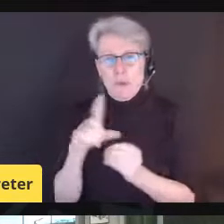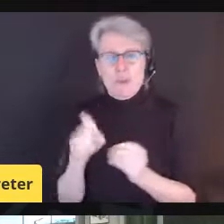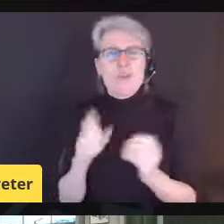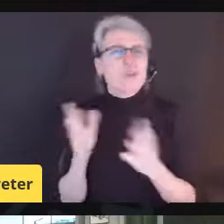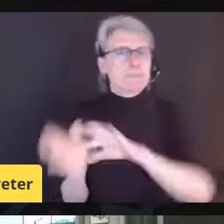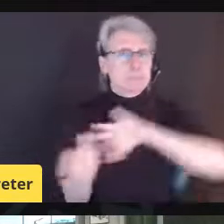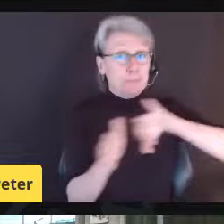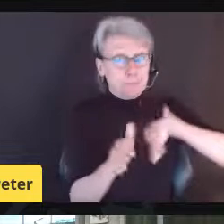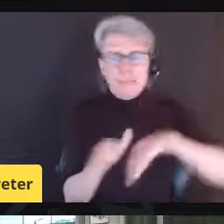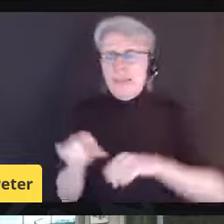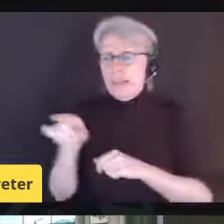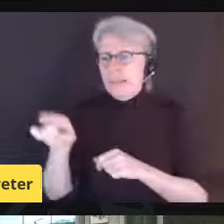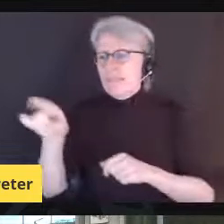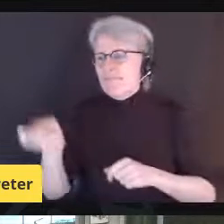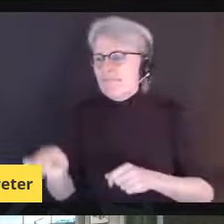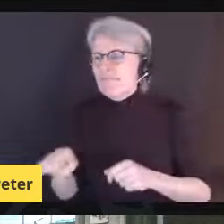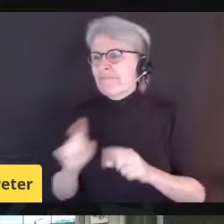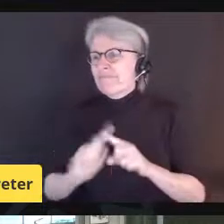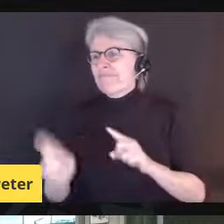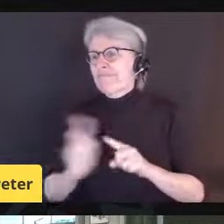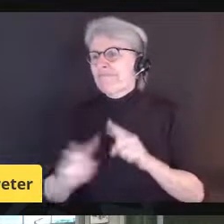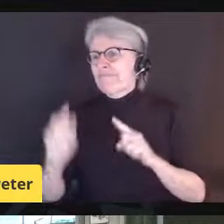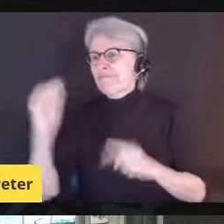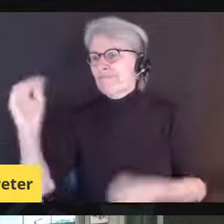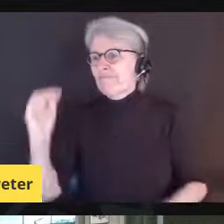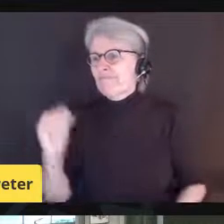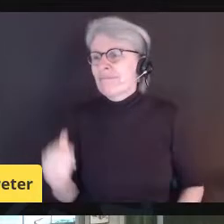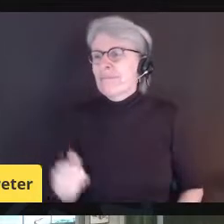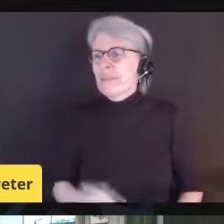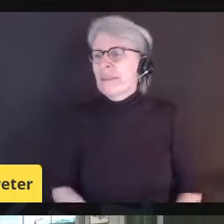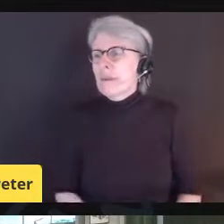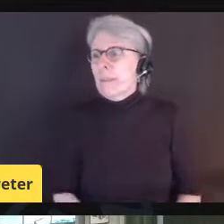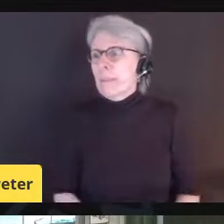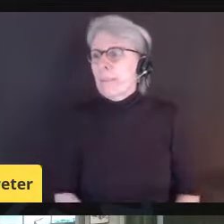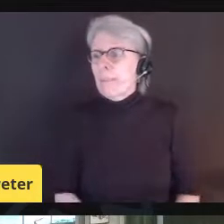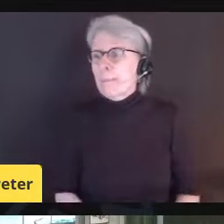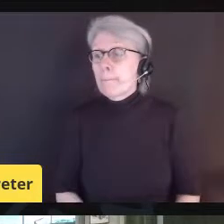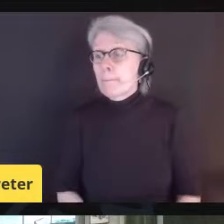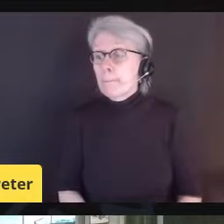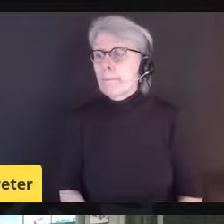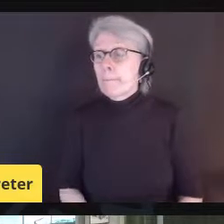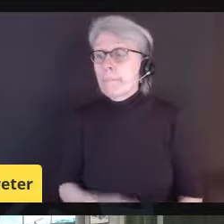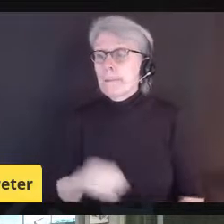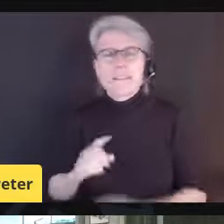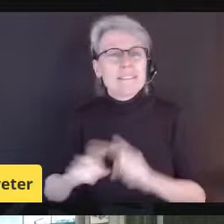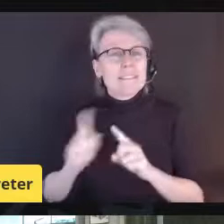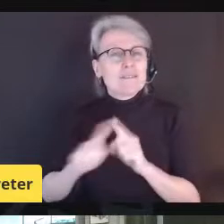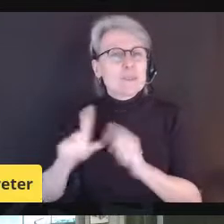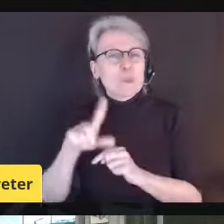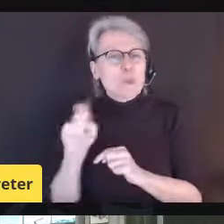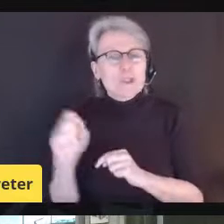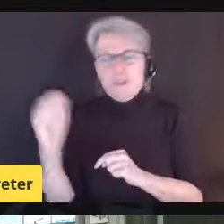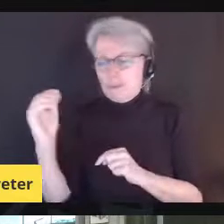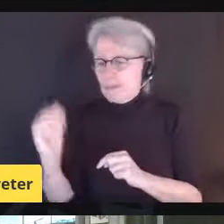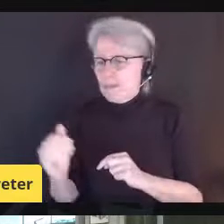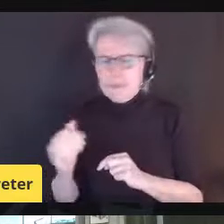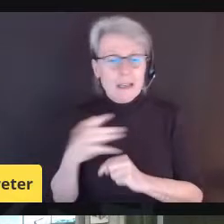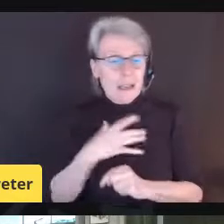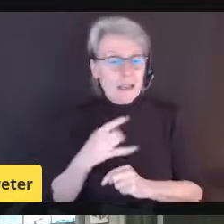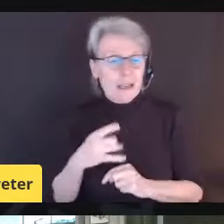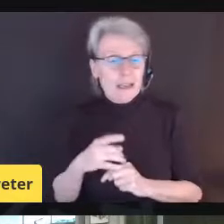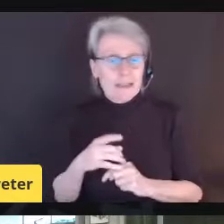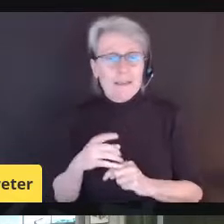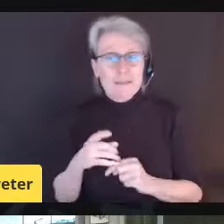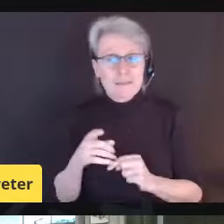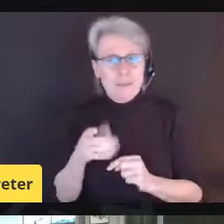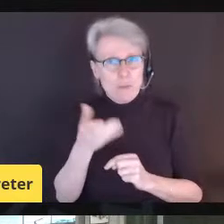comments and Q&A because we've just been having so many great comments from the audience. And I'd love for the comments that